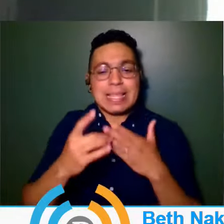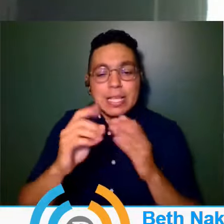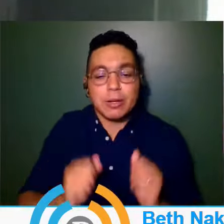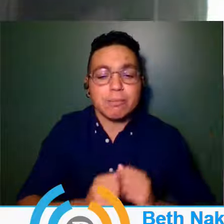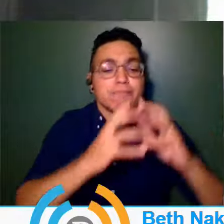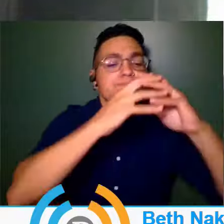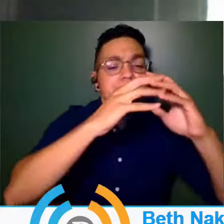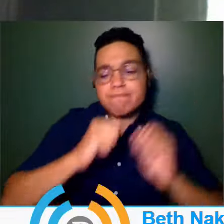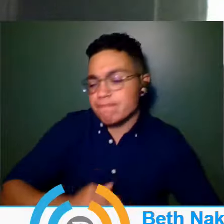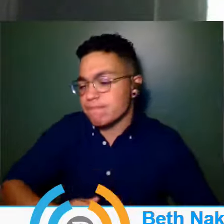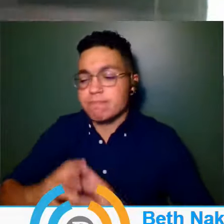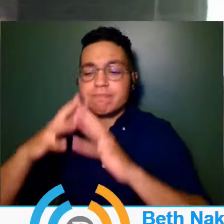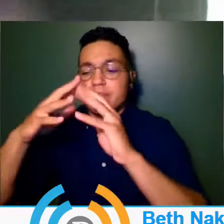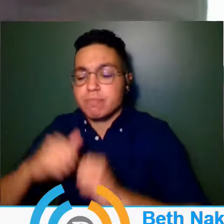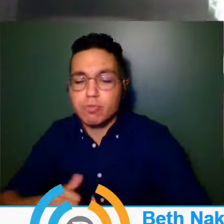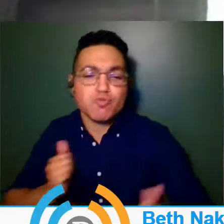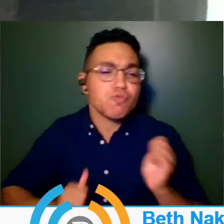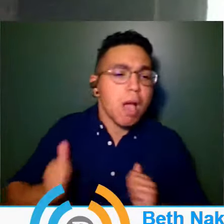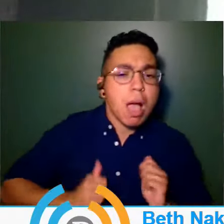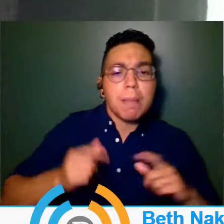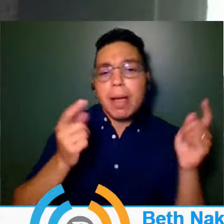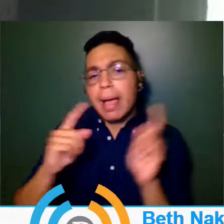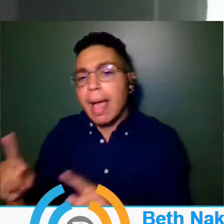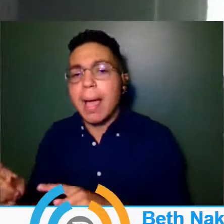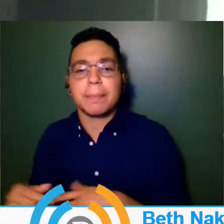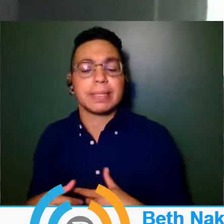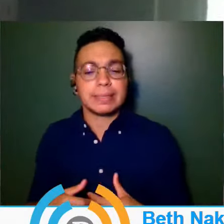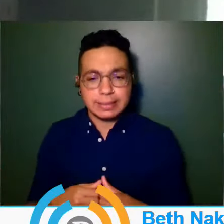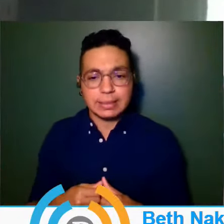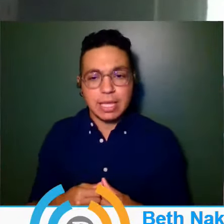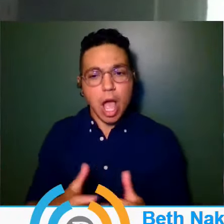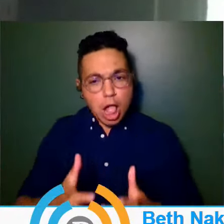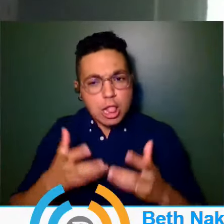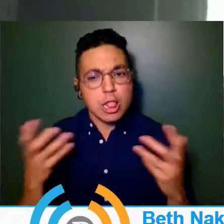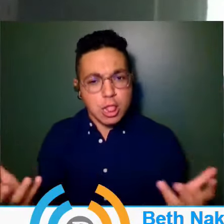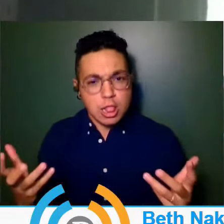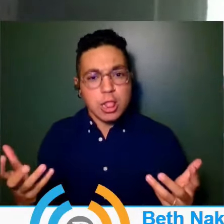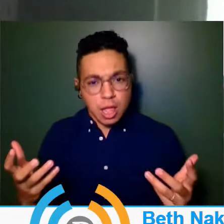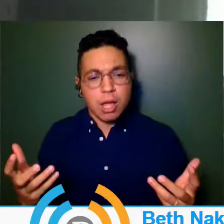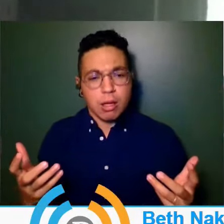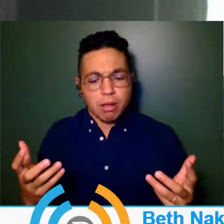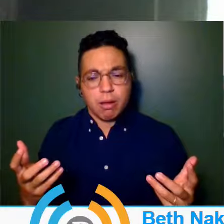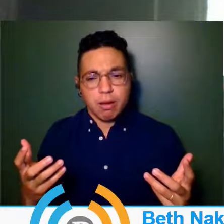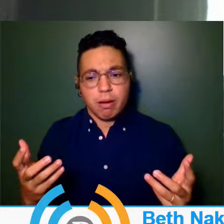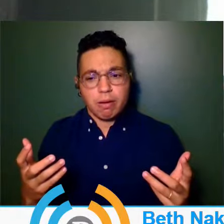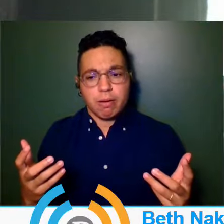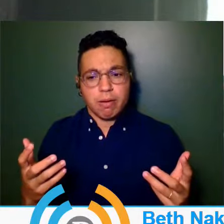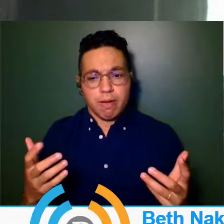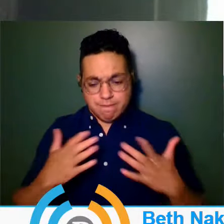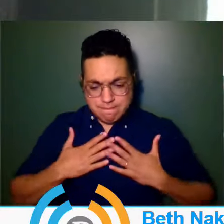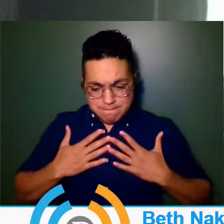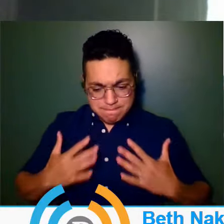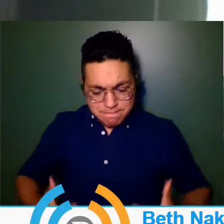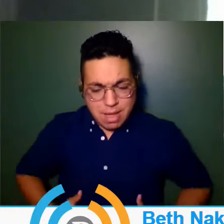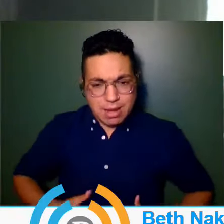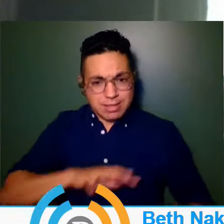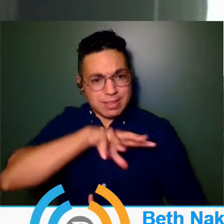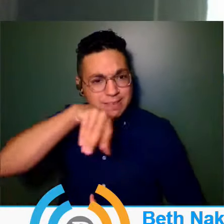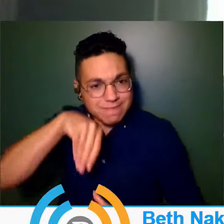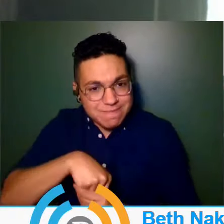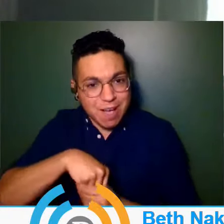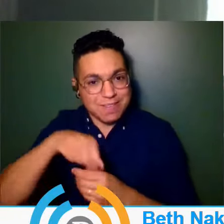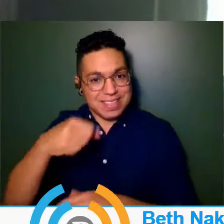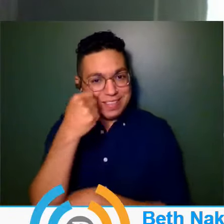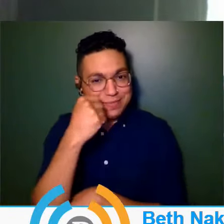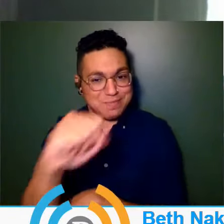some drama, and it's a lot of bodies moving this movement forward. So, but